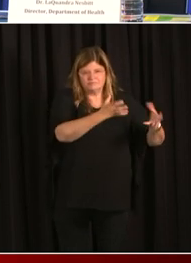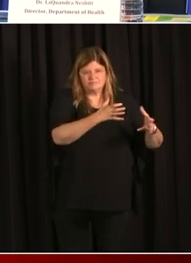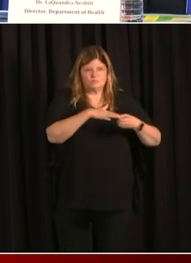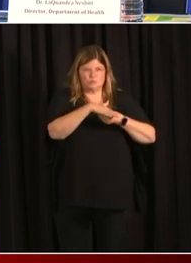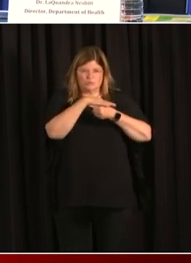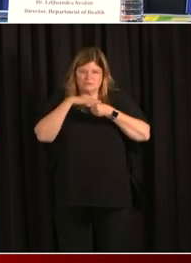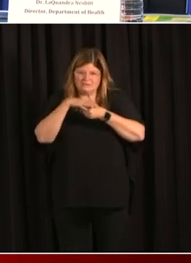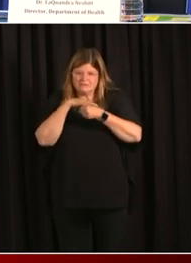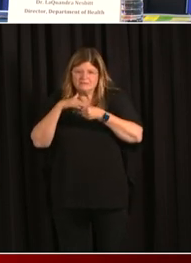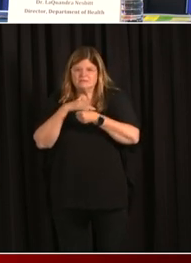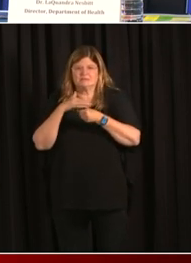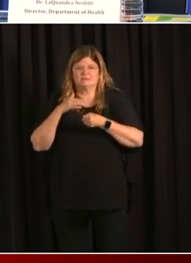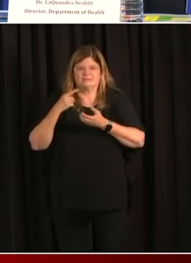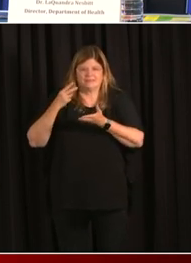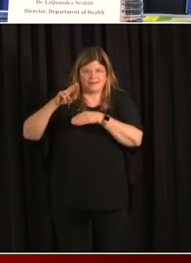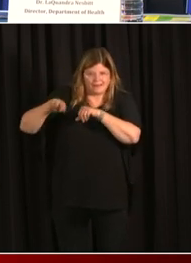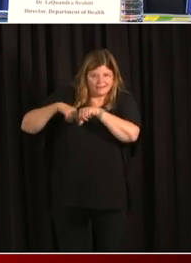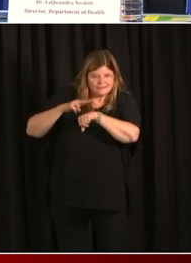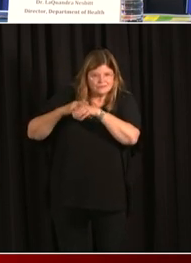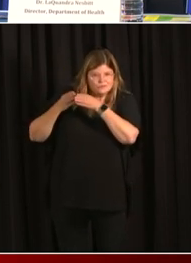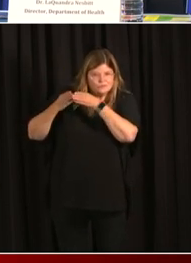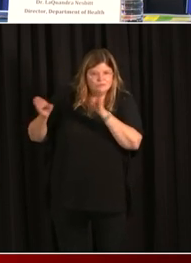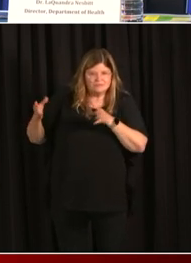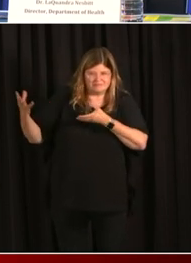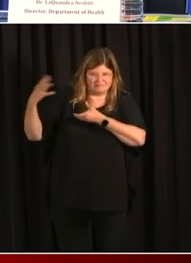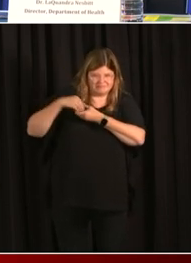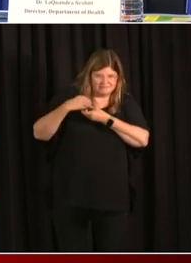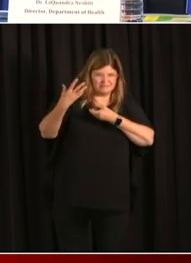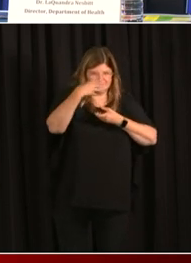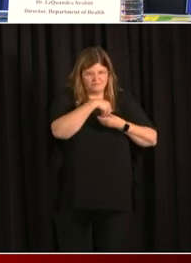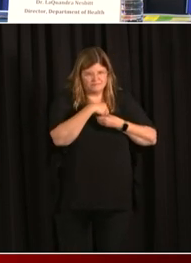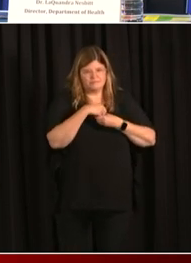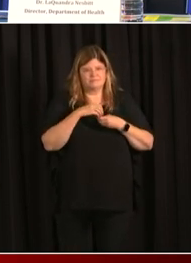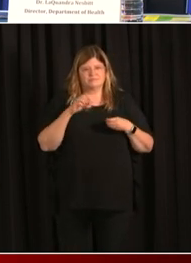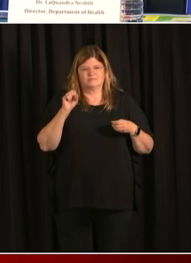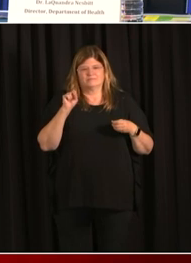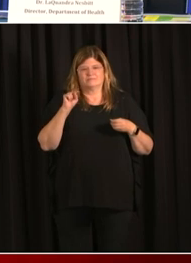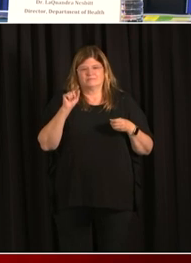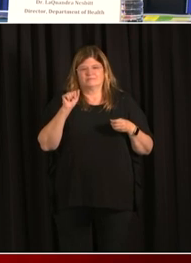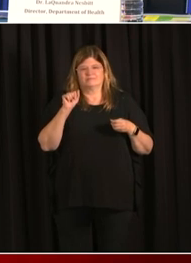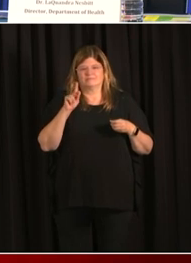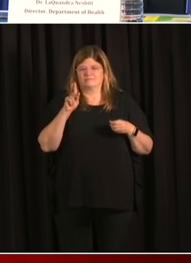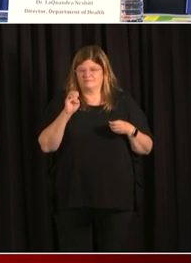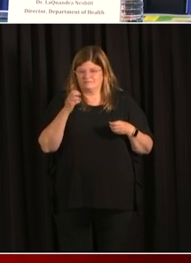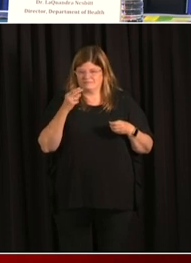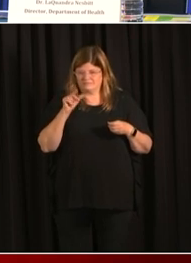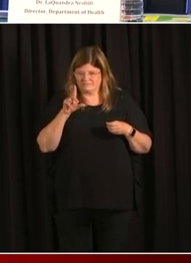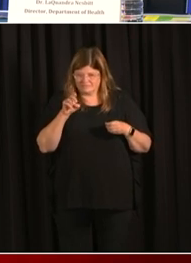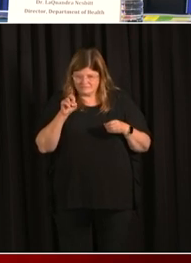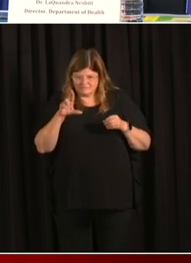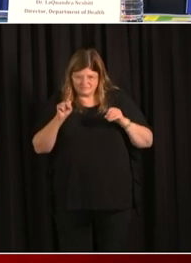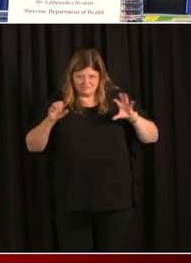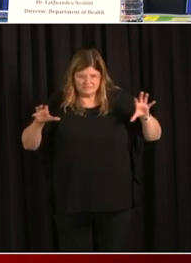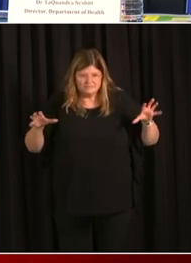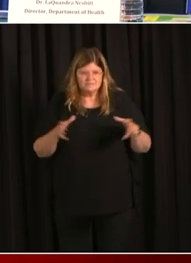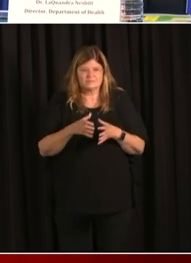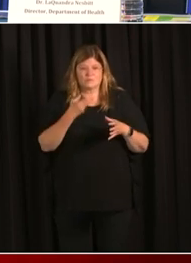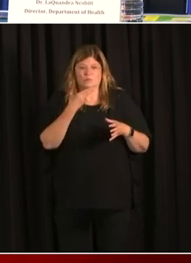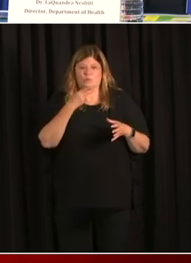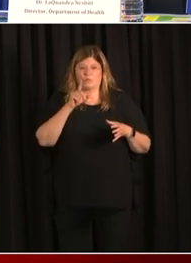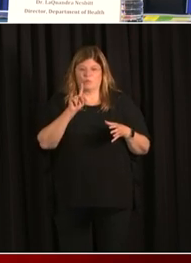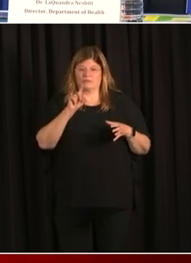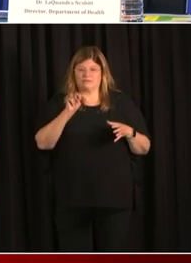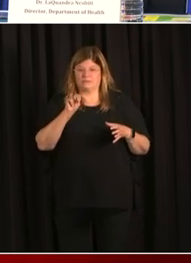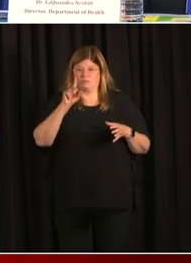national partners and stakeholders to develop our plan, drawing on our learnings from the H1N1 planning